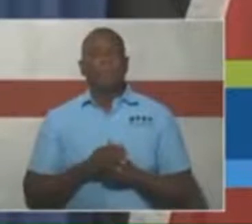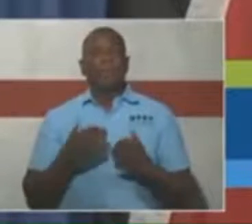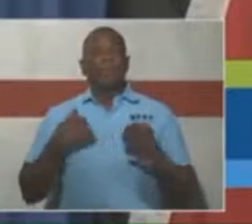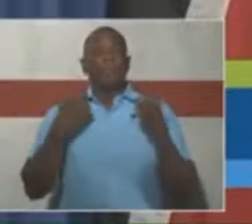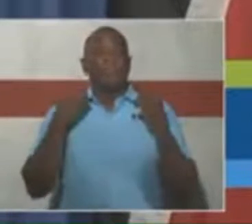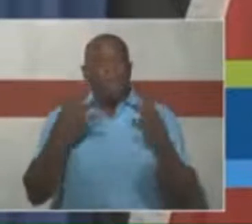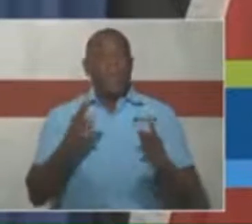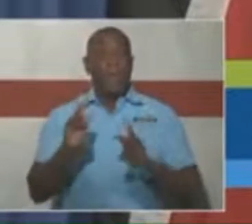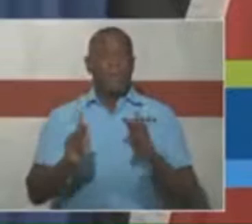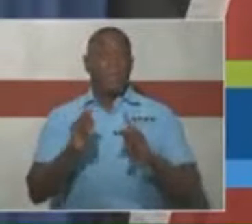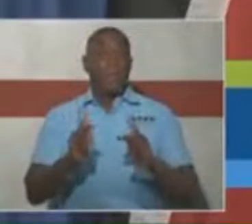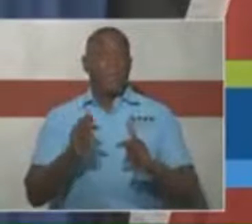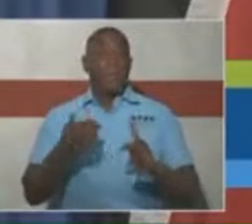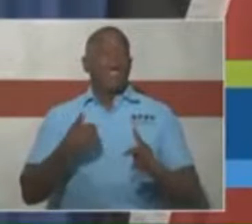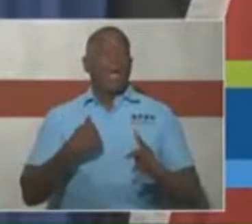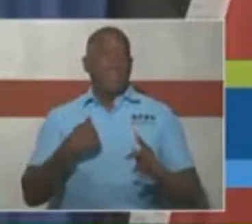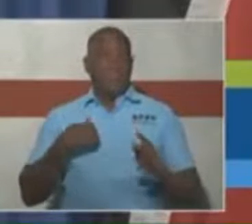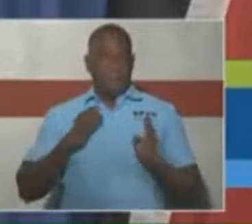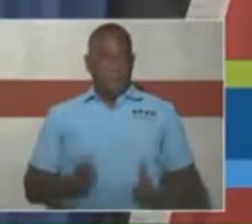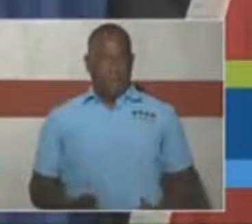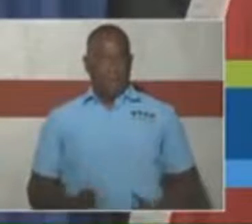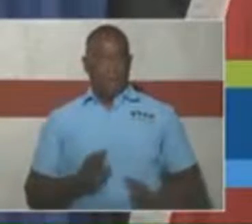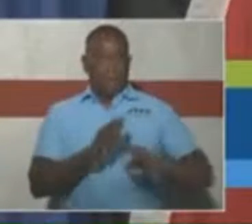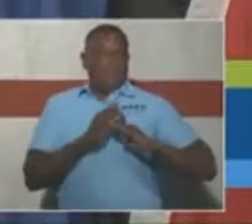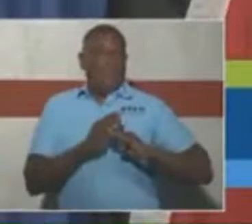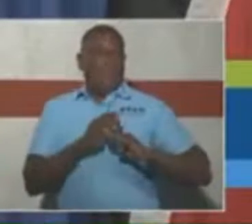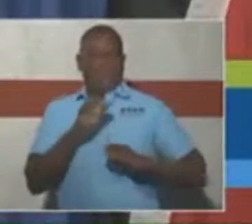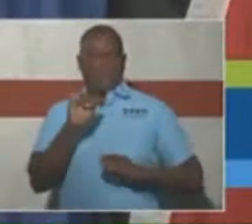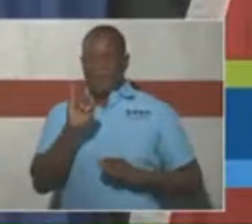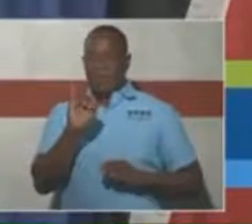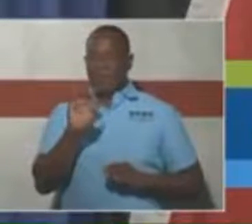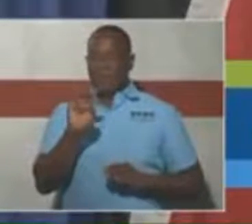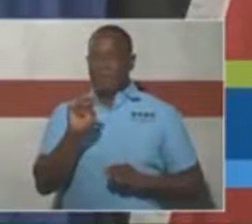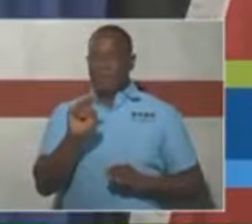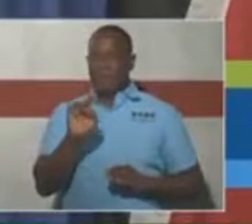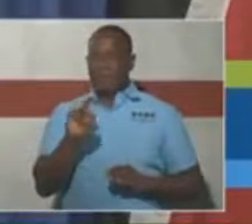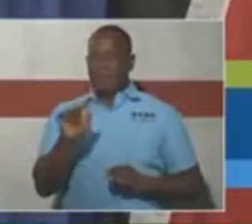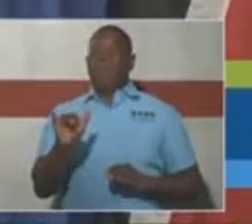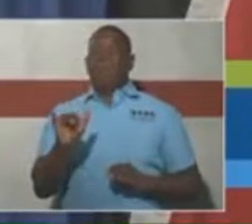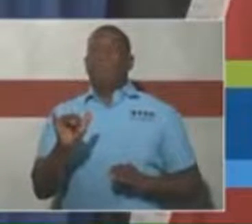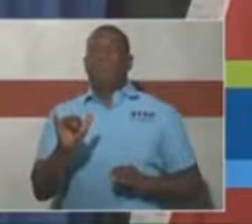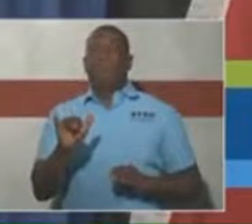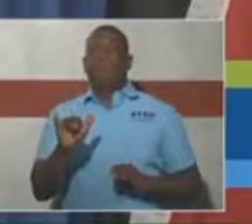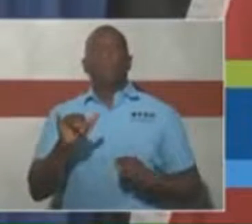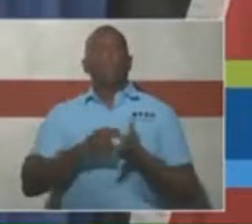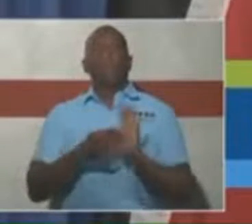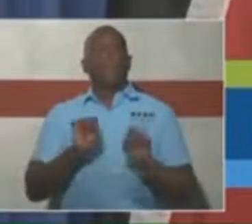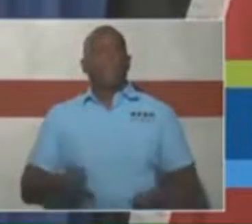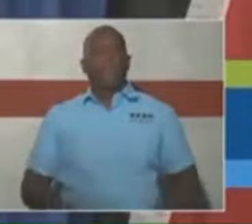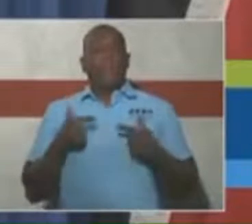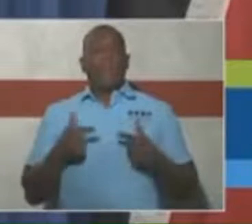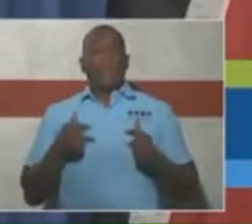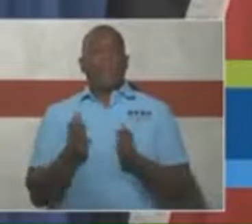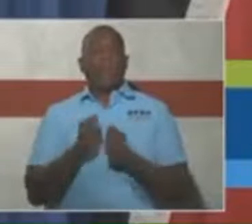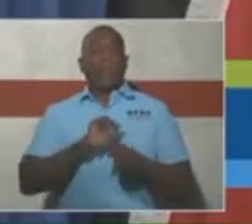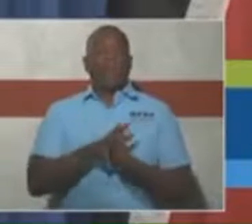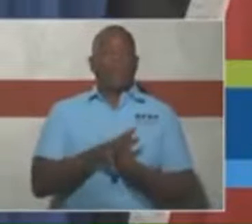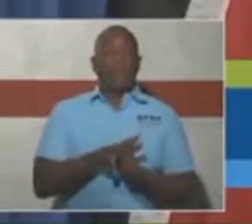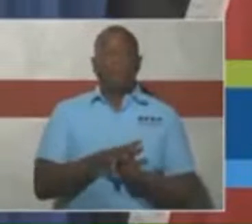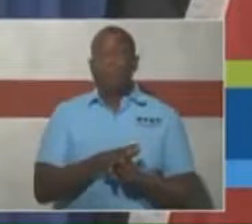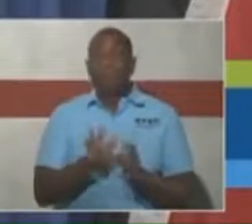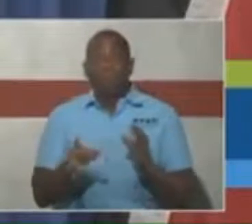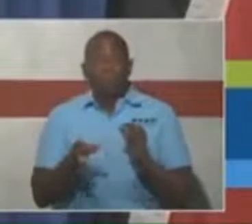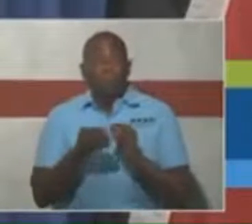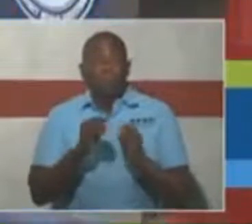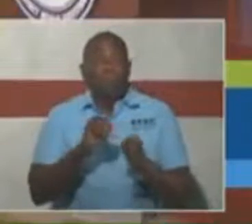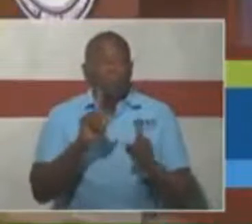are carrying some immunity, we will proceed to live with COVID. Any more questions?